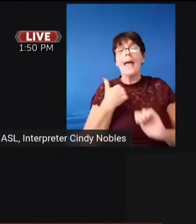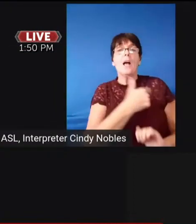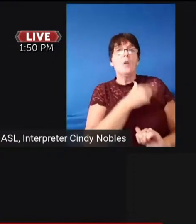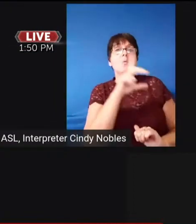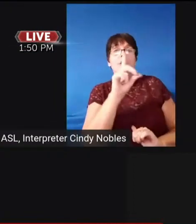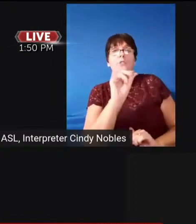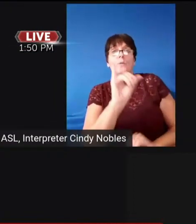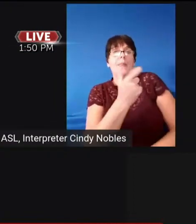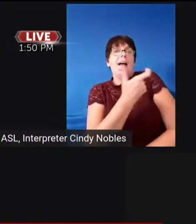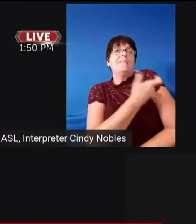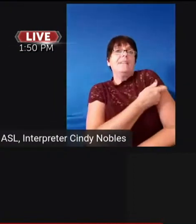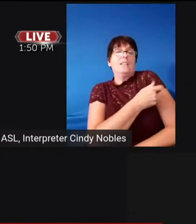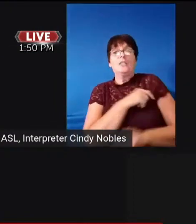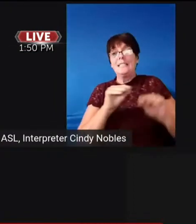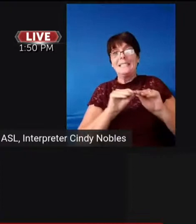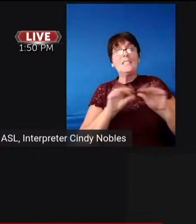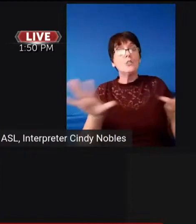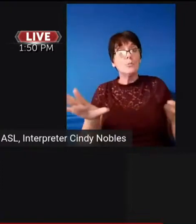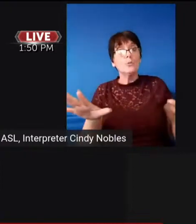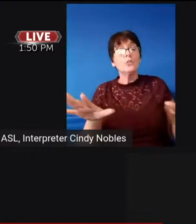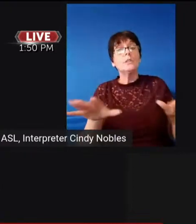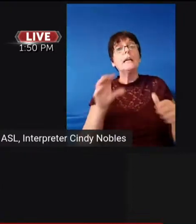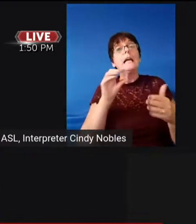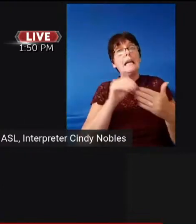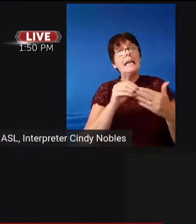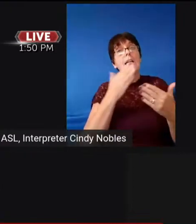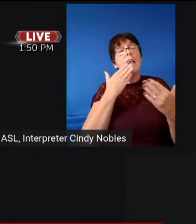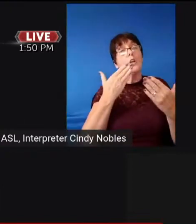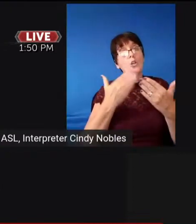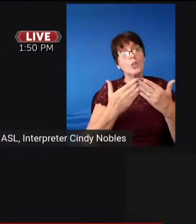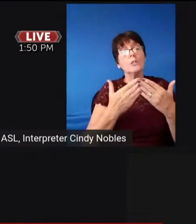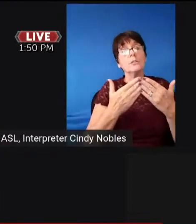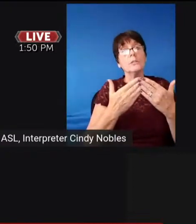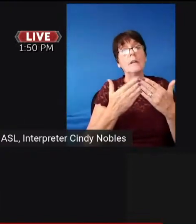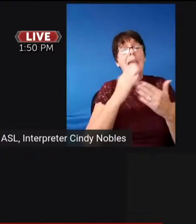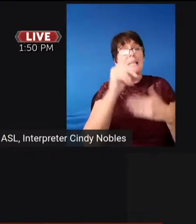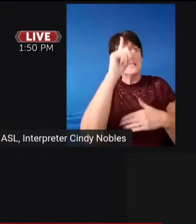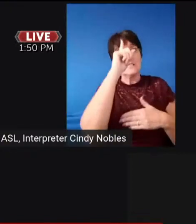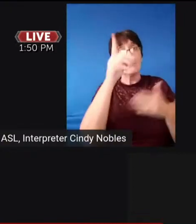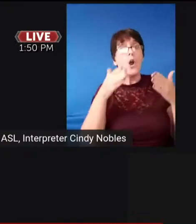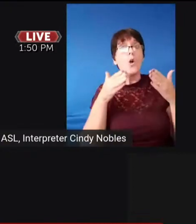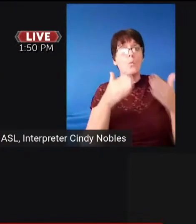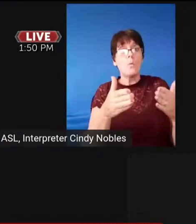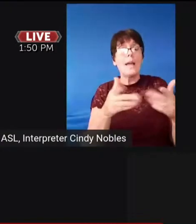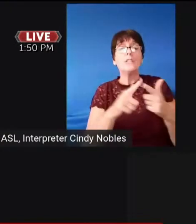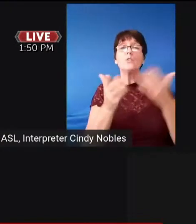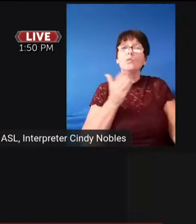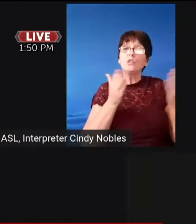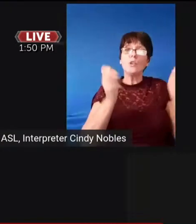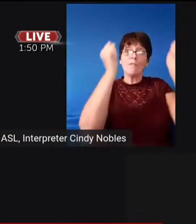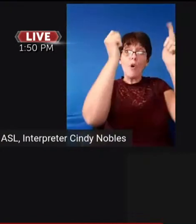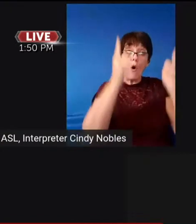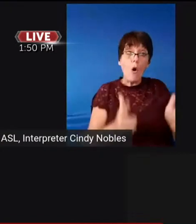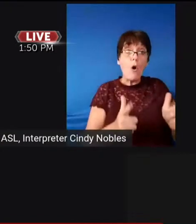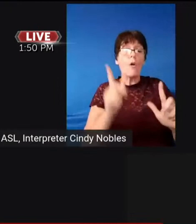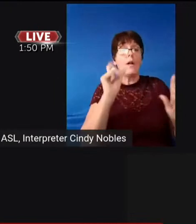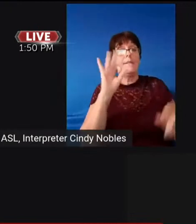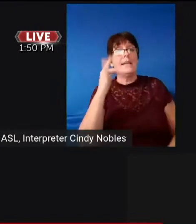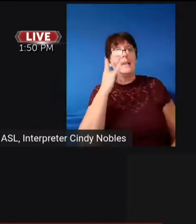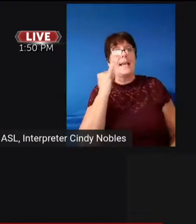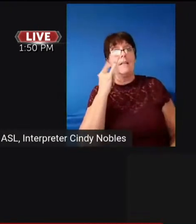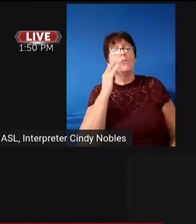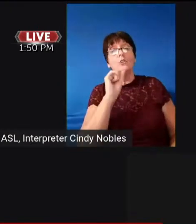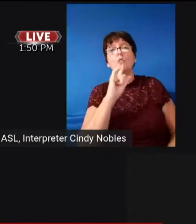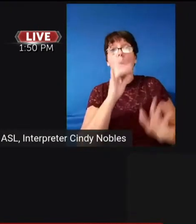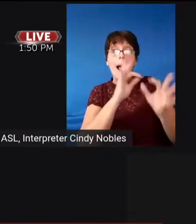the vaccine distribution in an equitable and in a smart way to really serve all of the needs of Californians. So absolutely,